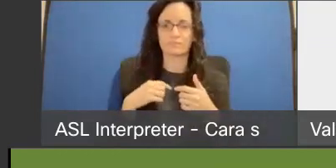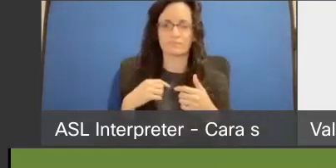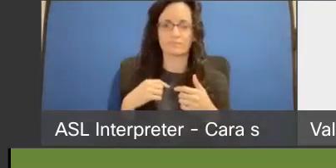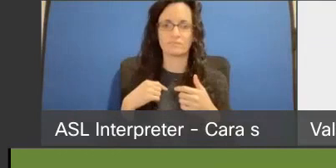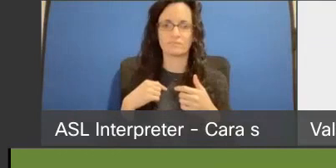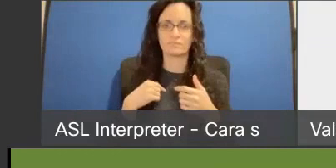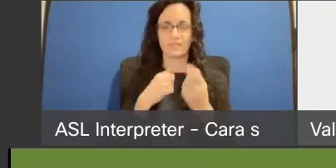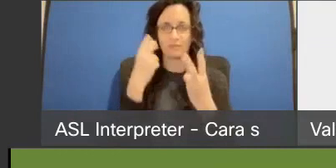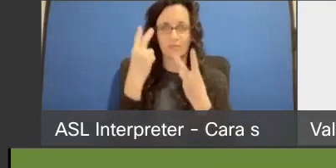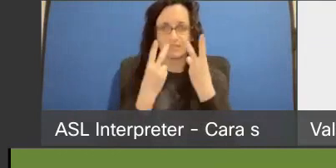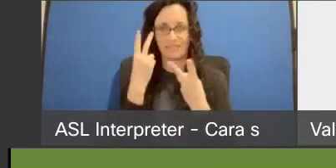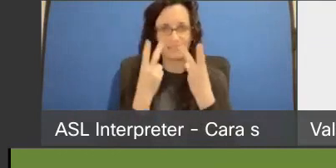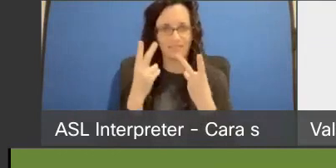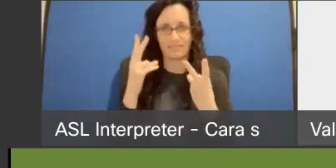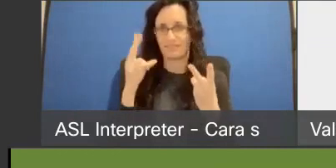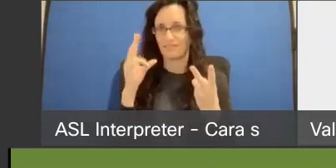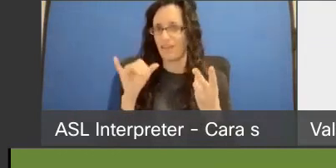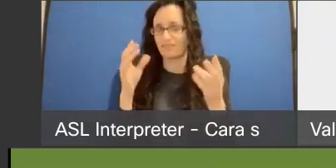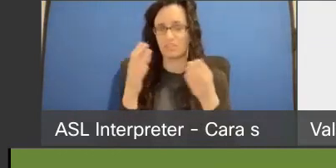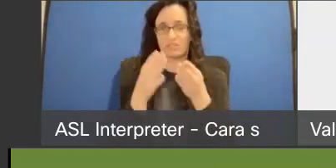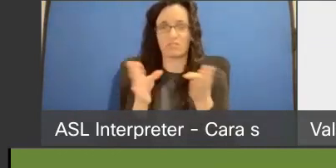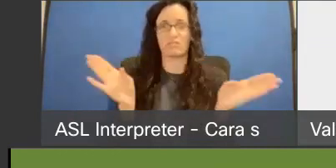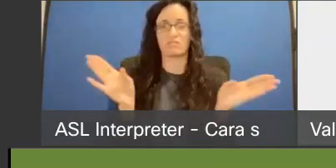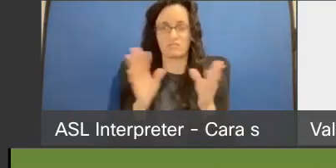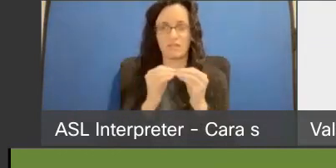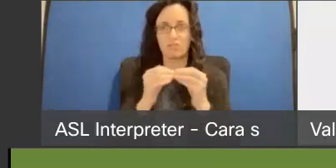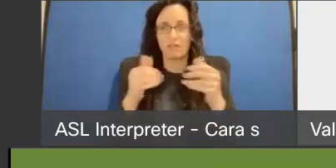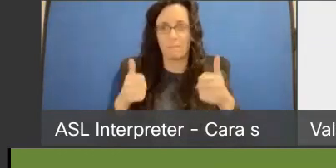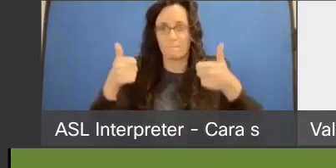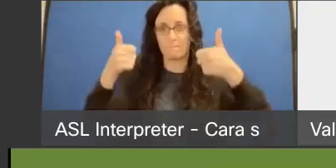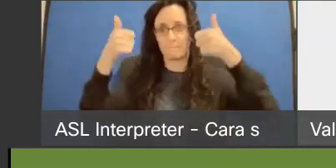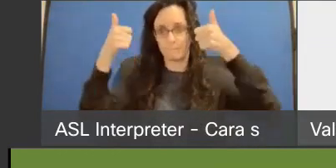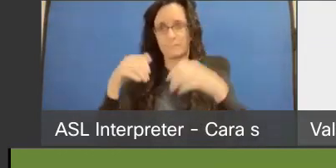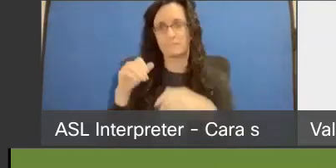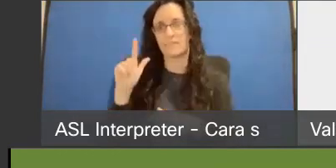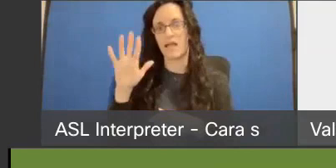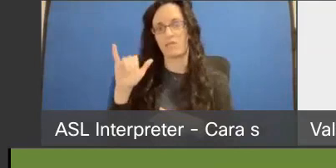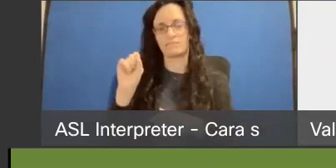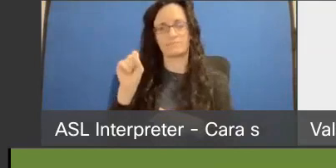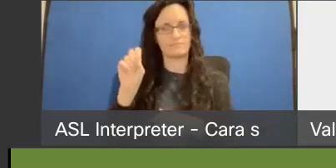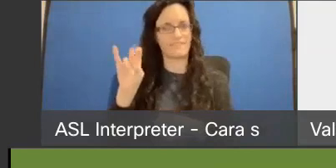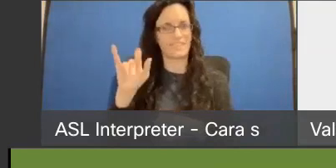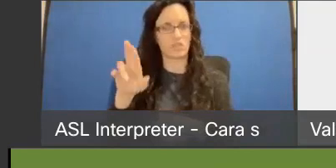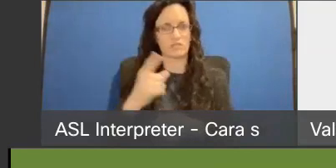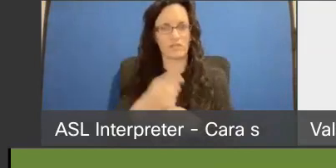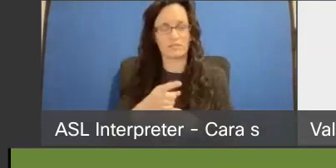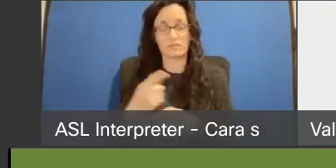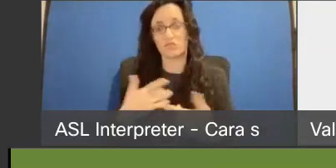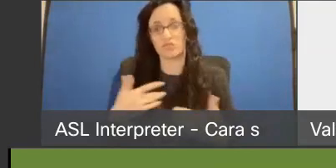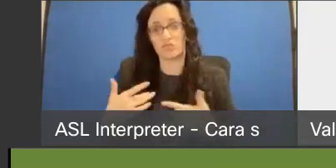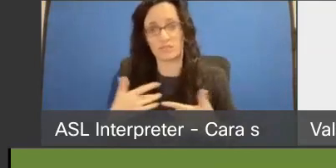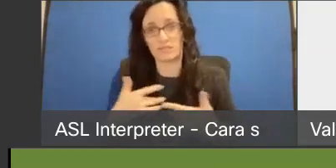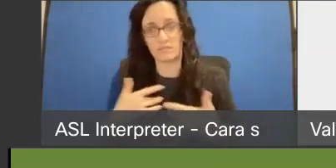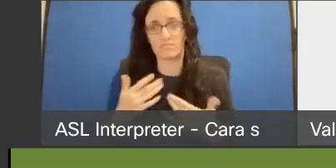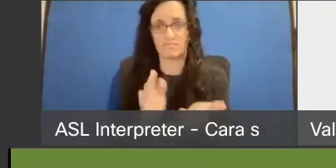So I just kind of wanted to add to that. So. No, absolutely, Victor. You're right on the mark on that. And it's concerning. And kudos